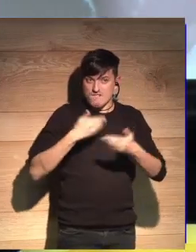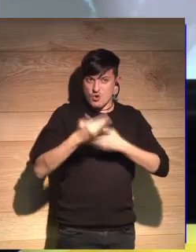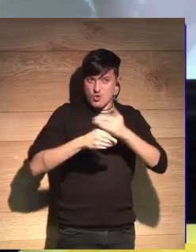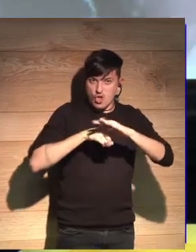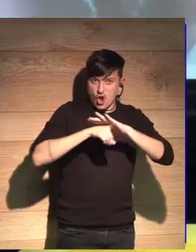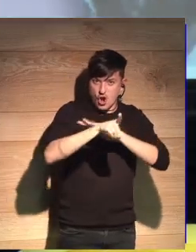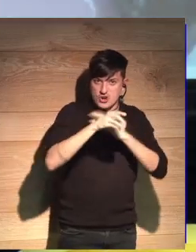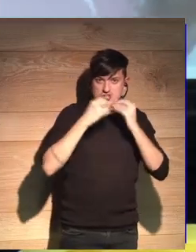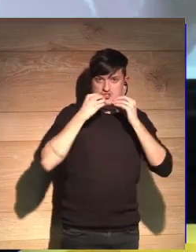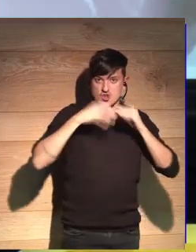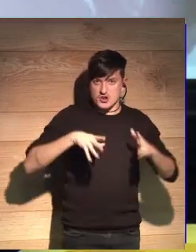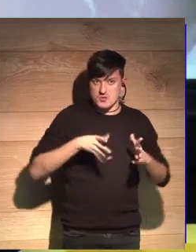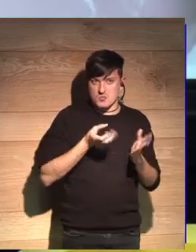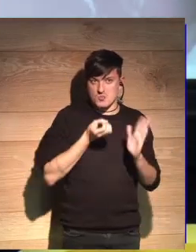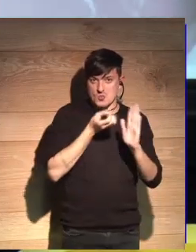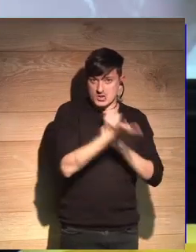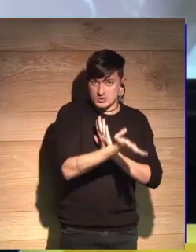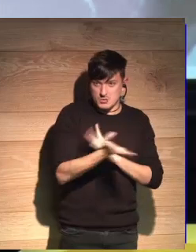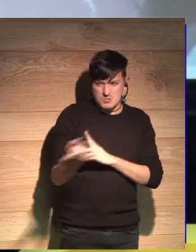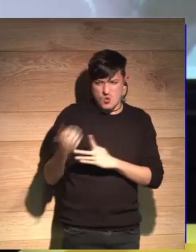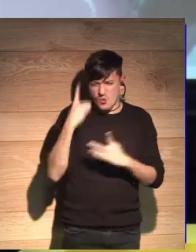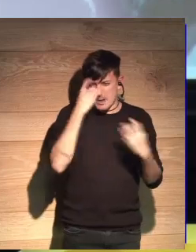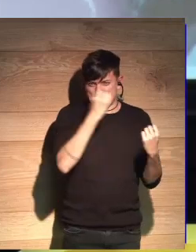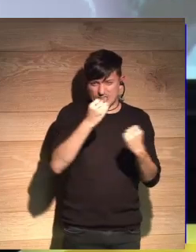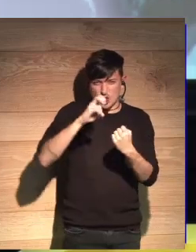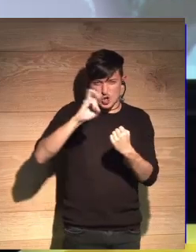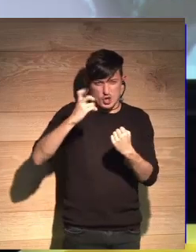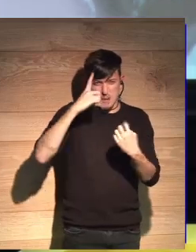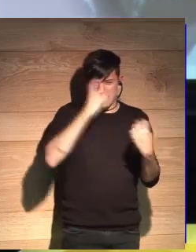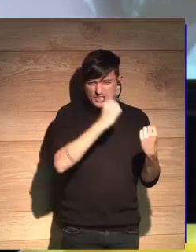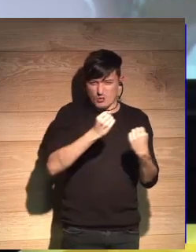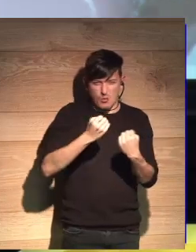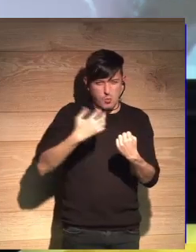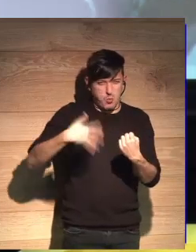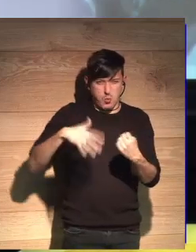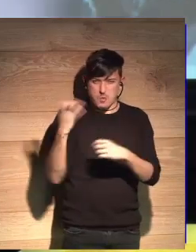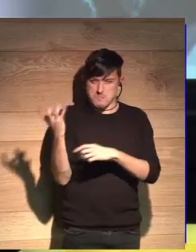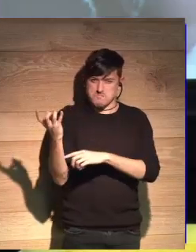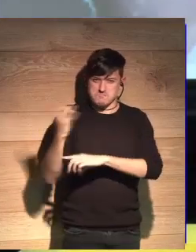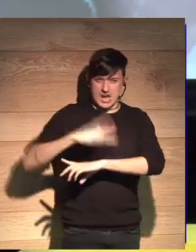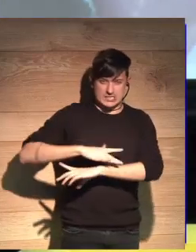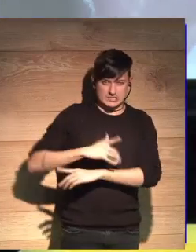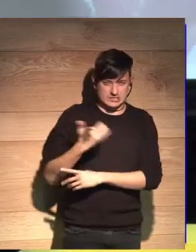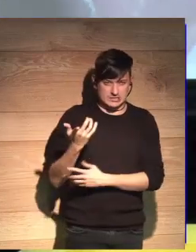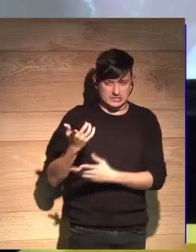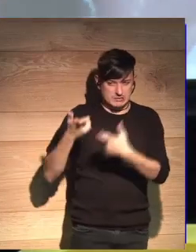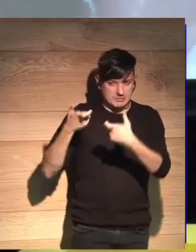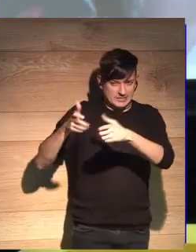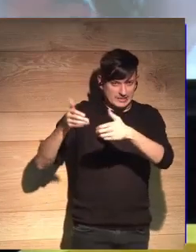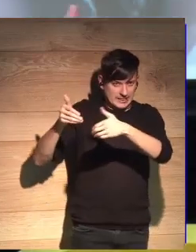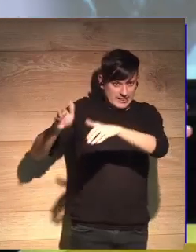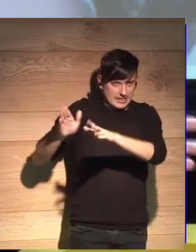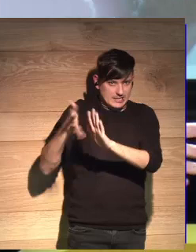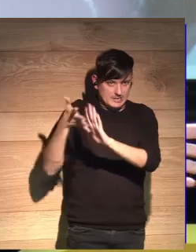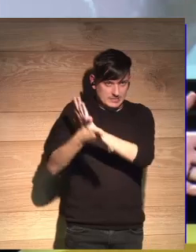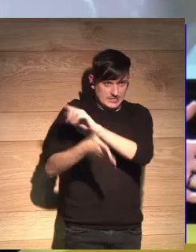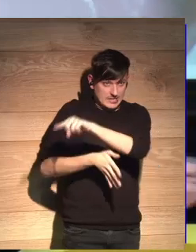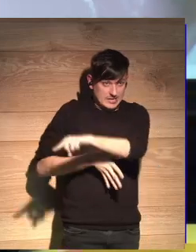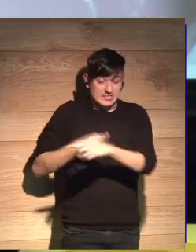here, so I'm going to cut that part short. But the basic story is, the chimpanzees are still